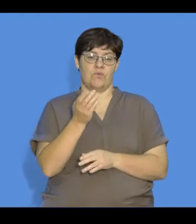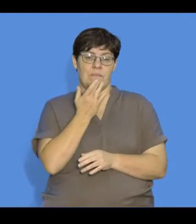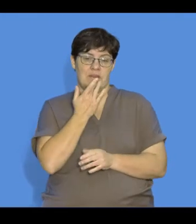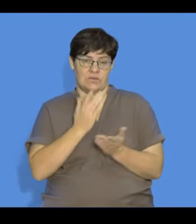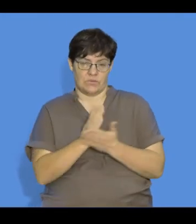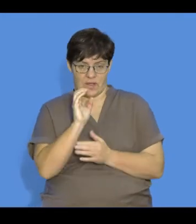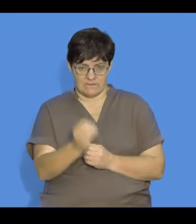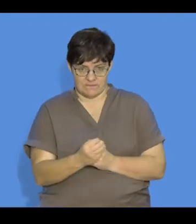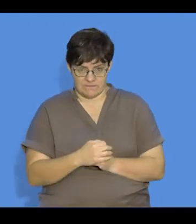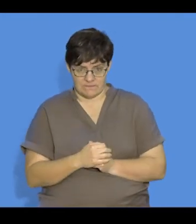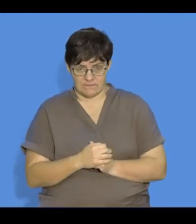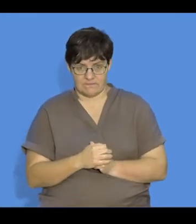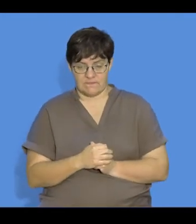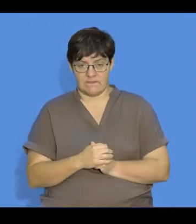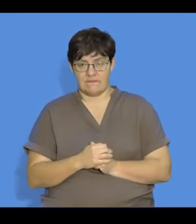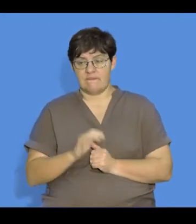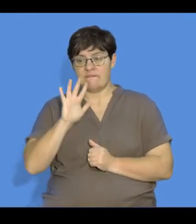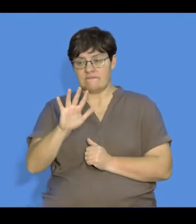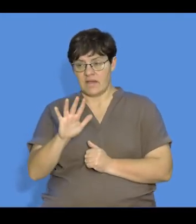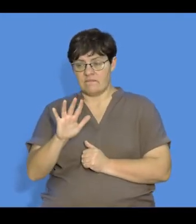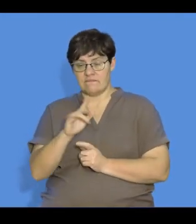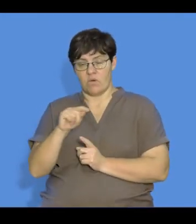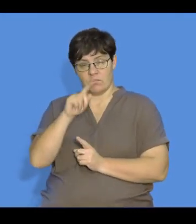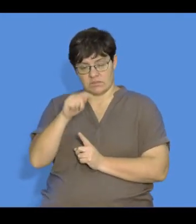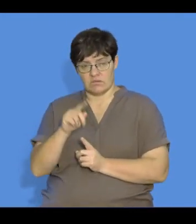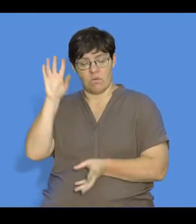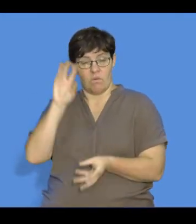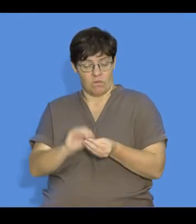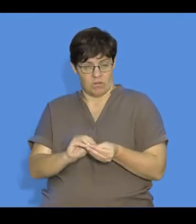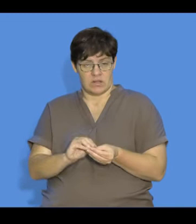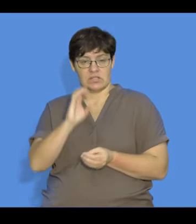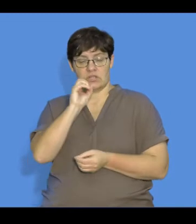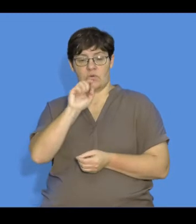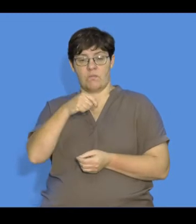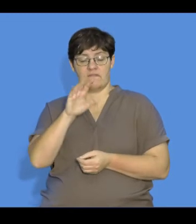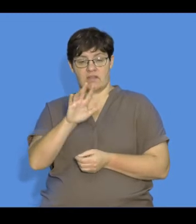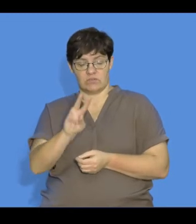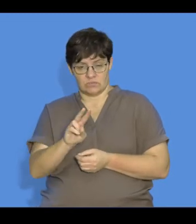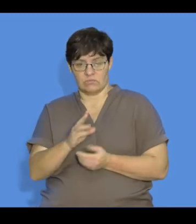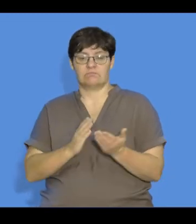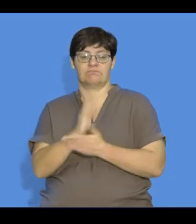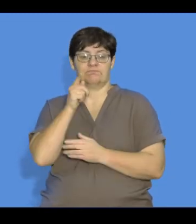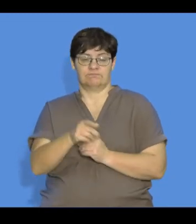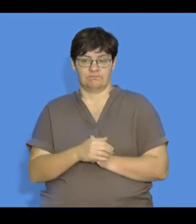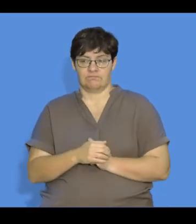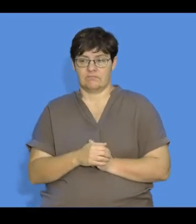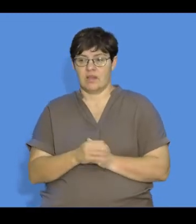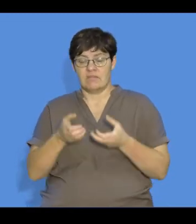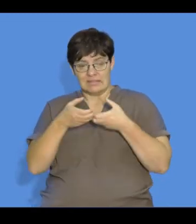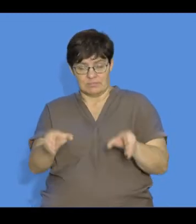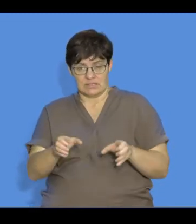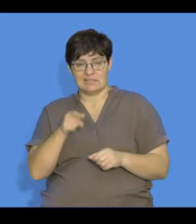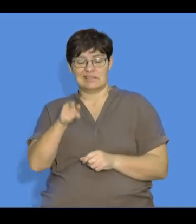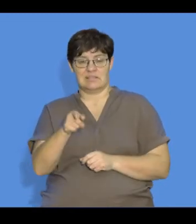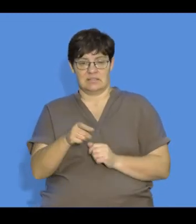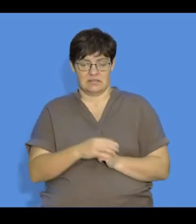moment we have got that 5 ohms, it means all that current, 0.42, passes through the 5 ohm. And then there is a